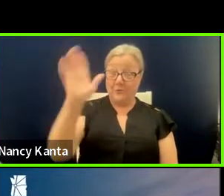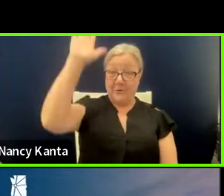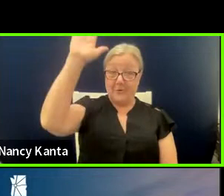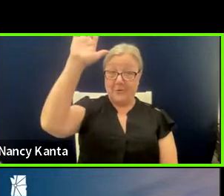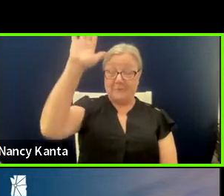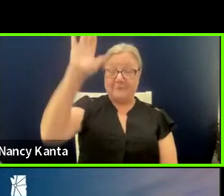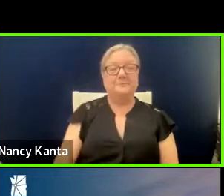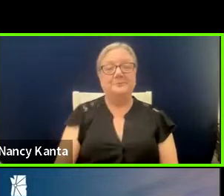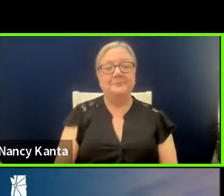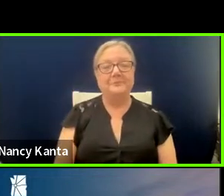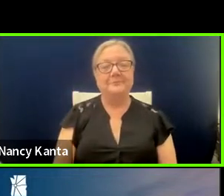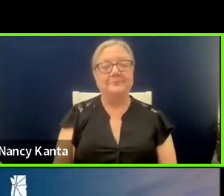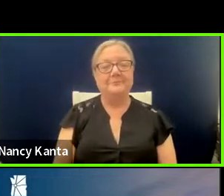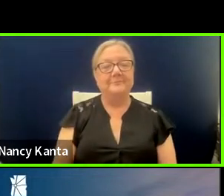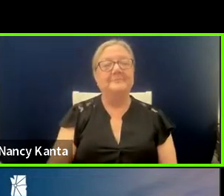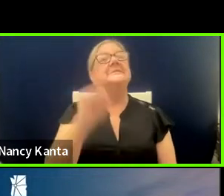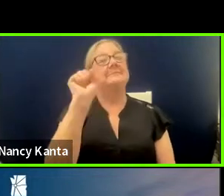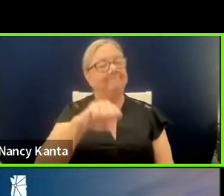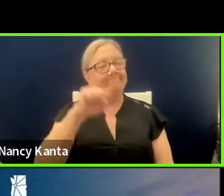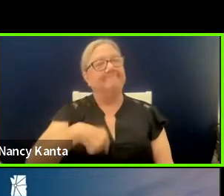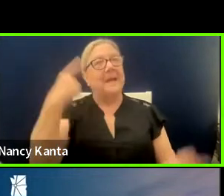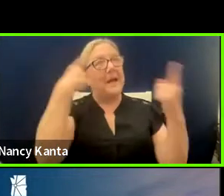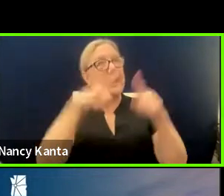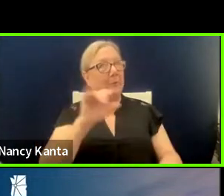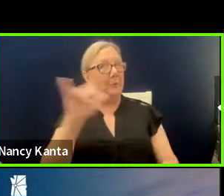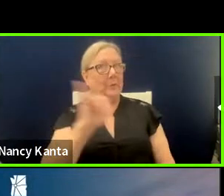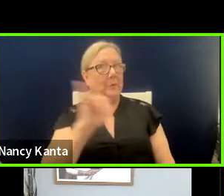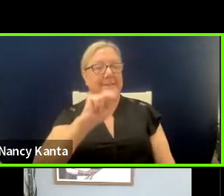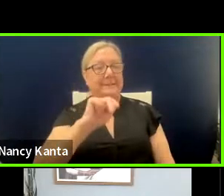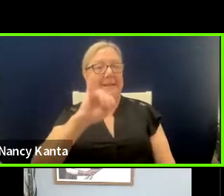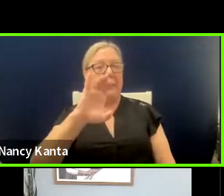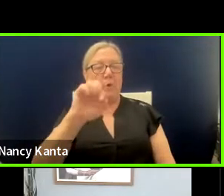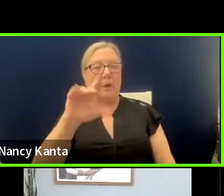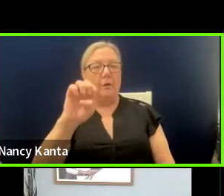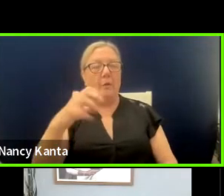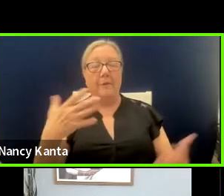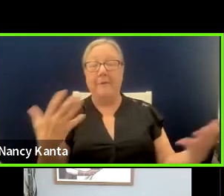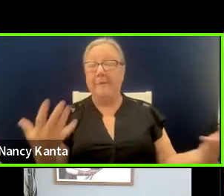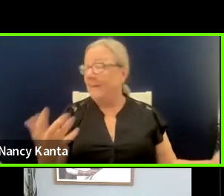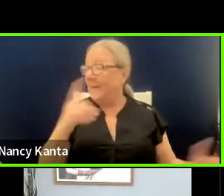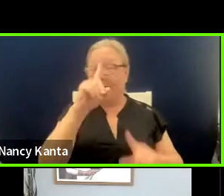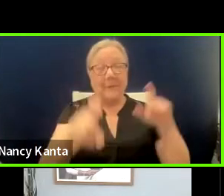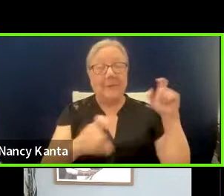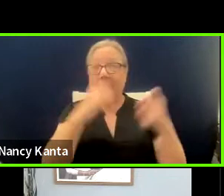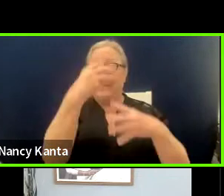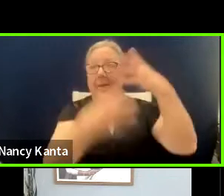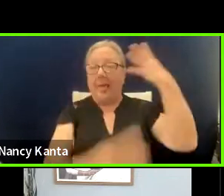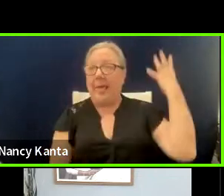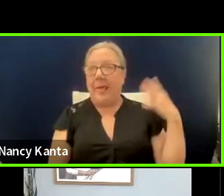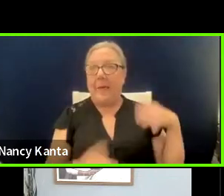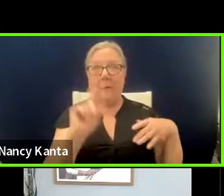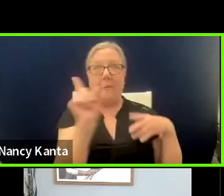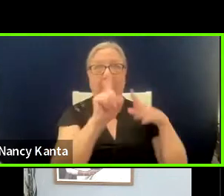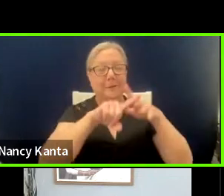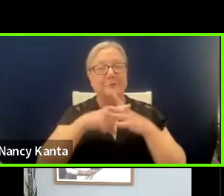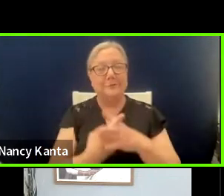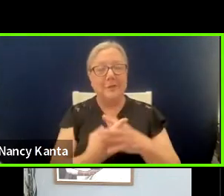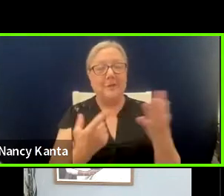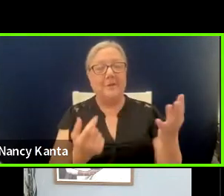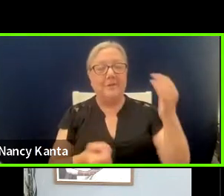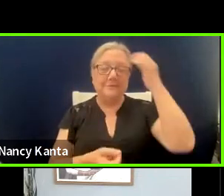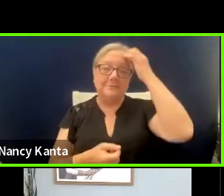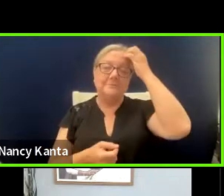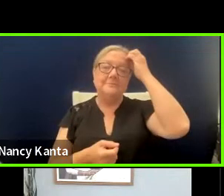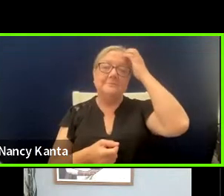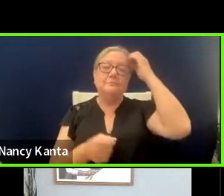Yeah, yeah, I agree. I'm like Nicole, man, where do we start? But maybe one thing that would help me is trying